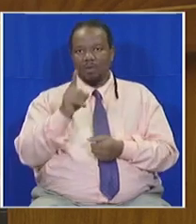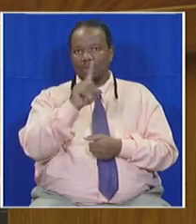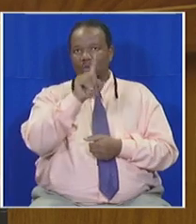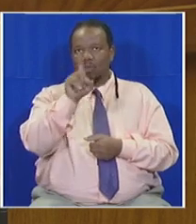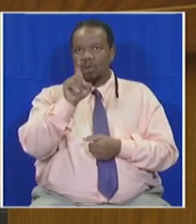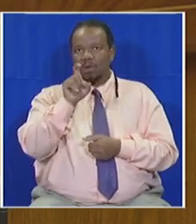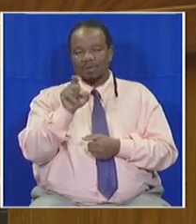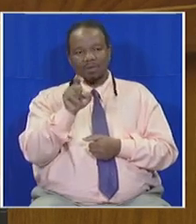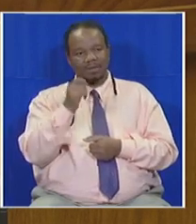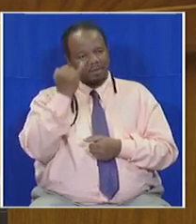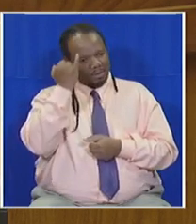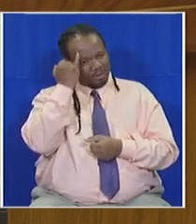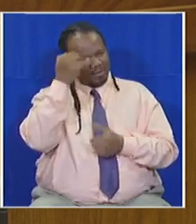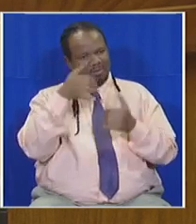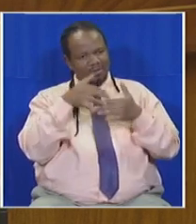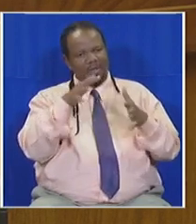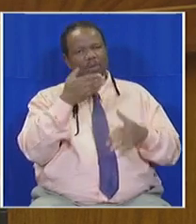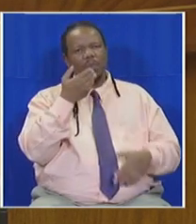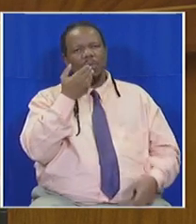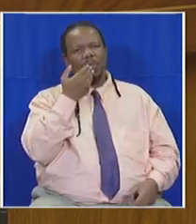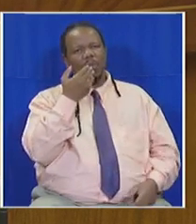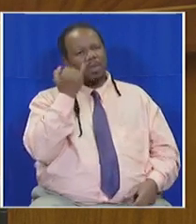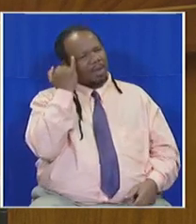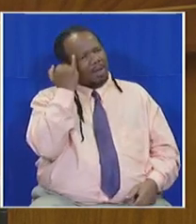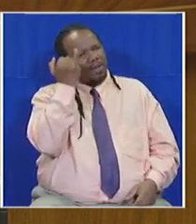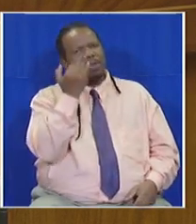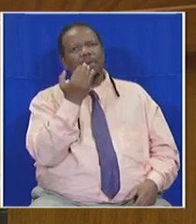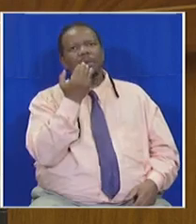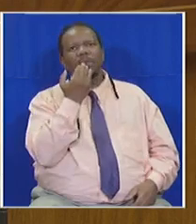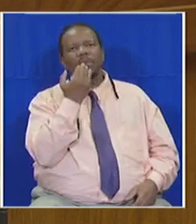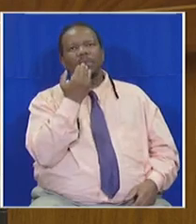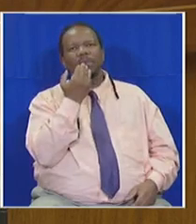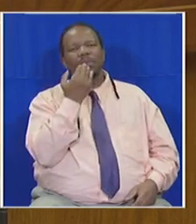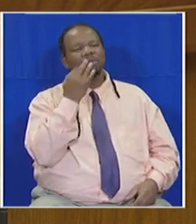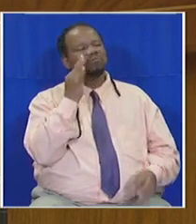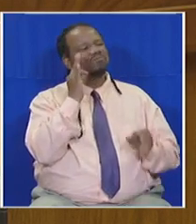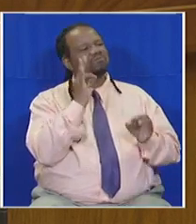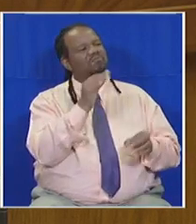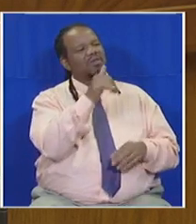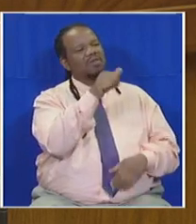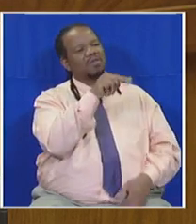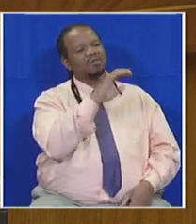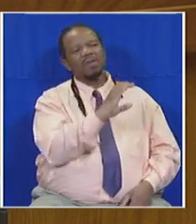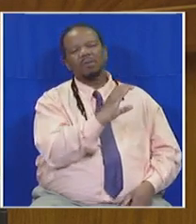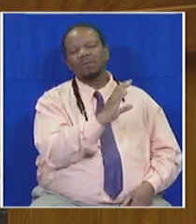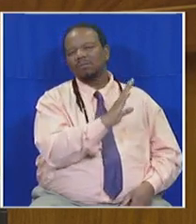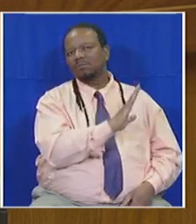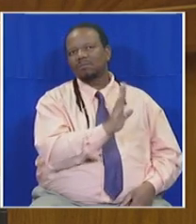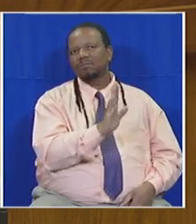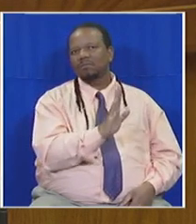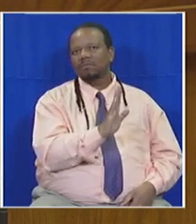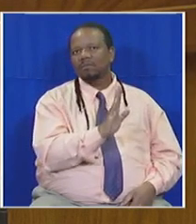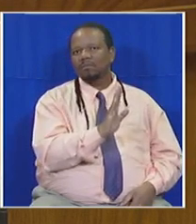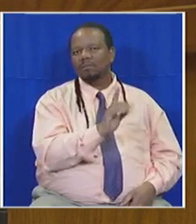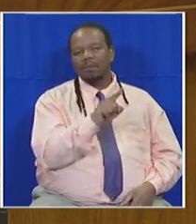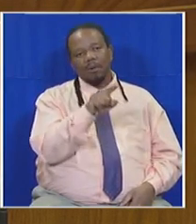this concept and idea in South Africa? The answer is obvious, the ANC. So amongst